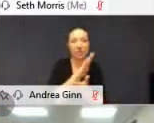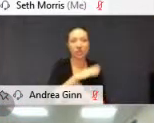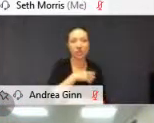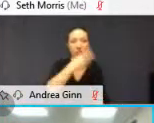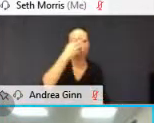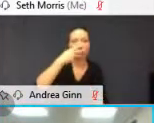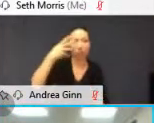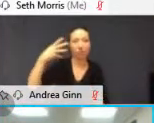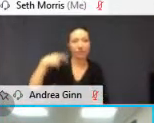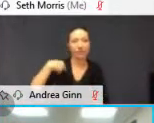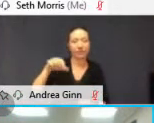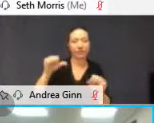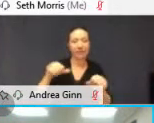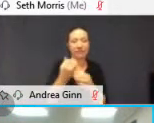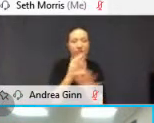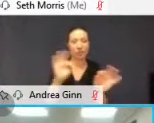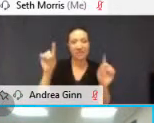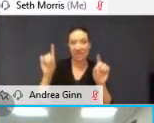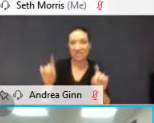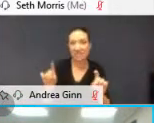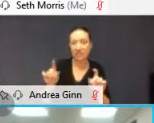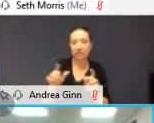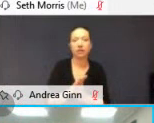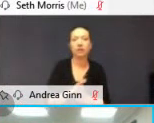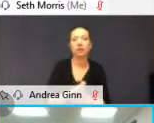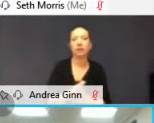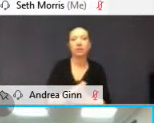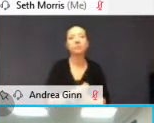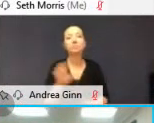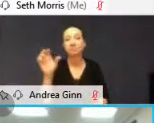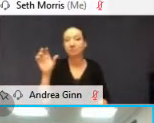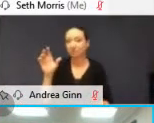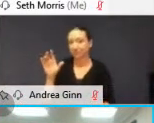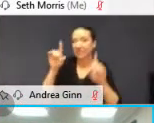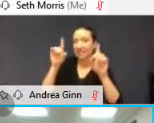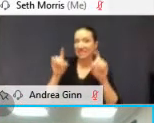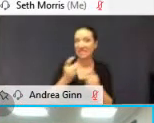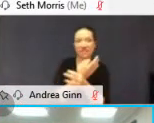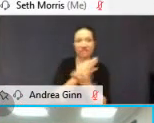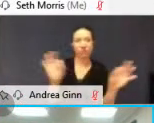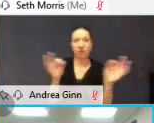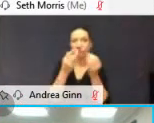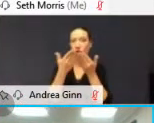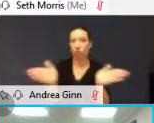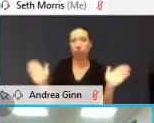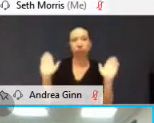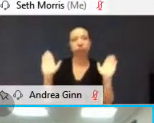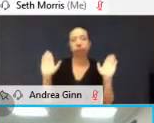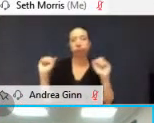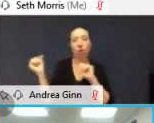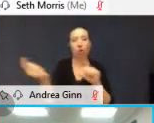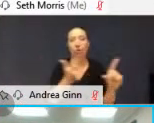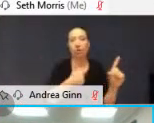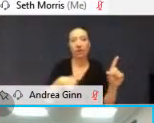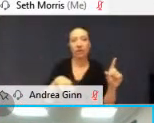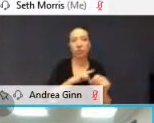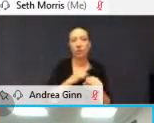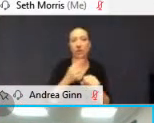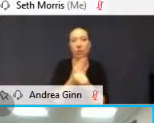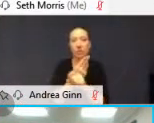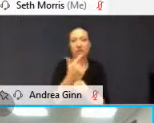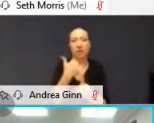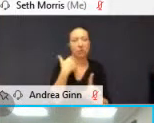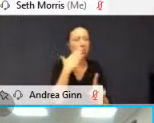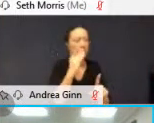So testing is free across the board, and we did utilize, I'm sorry, got an alarm going